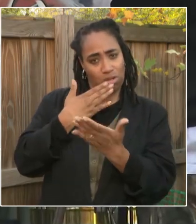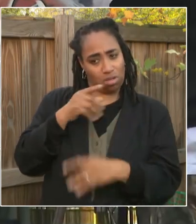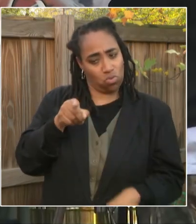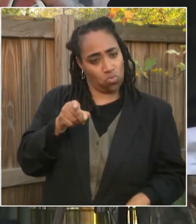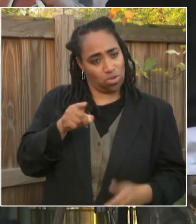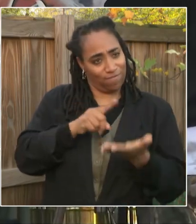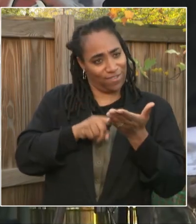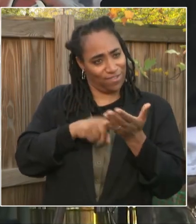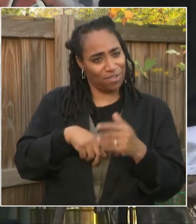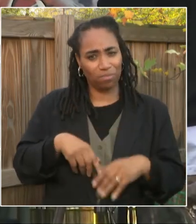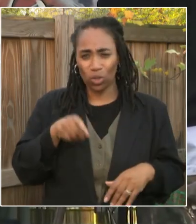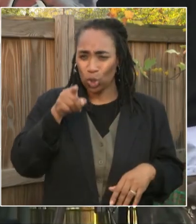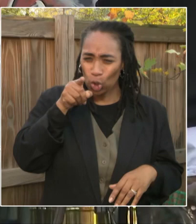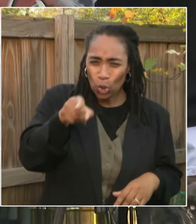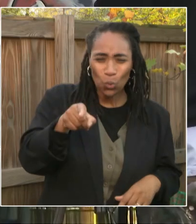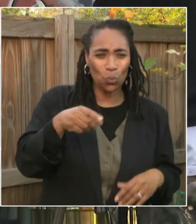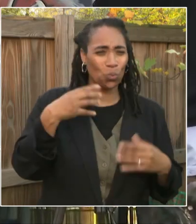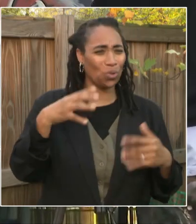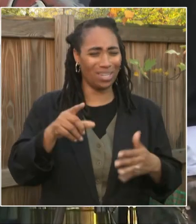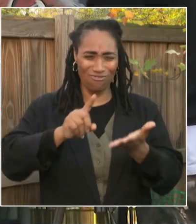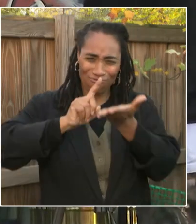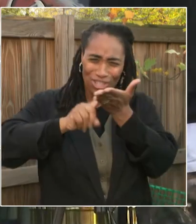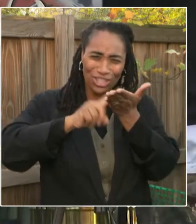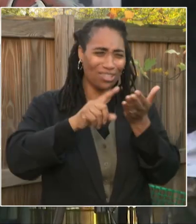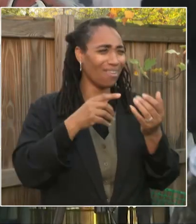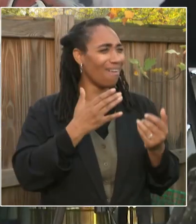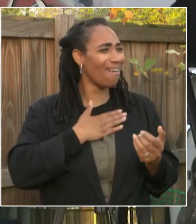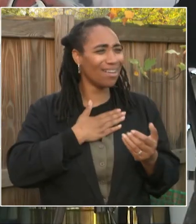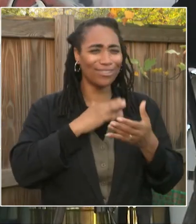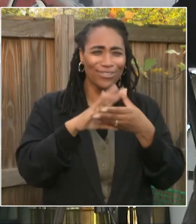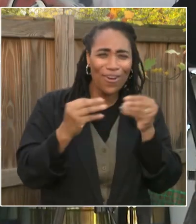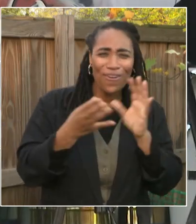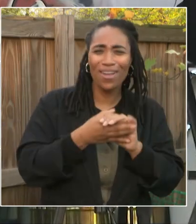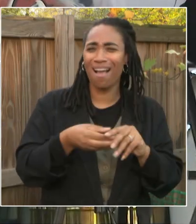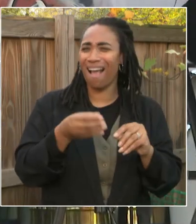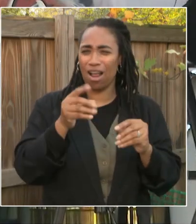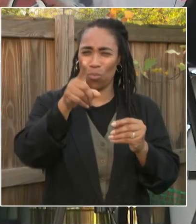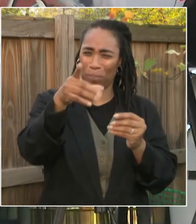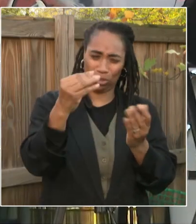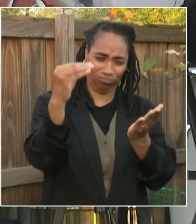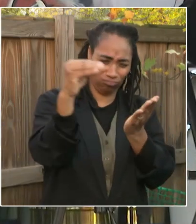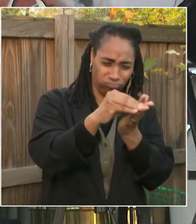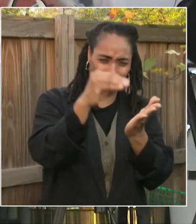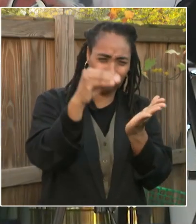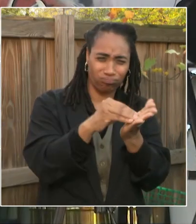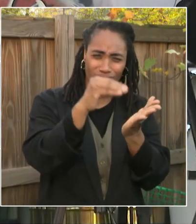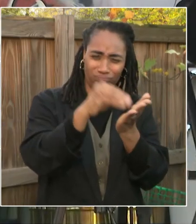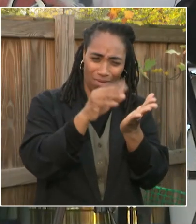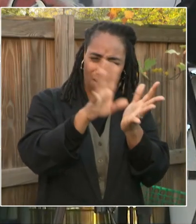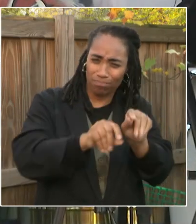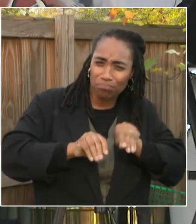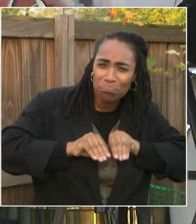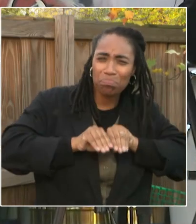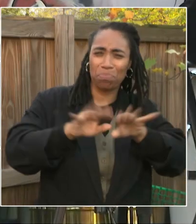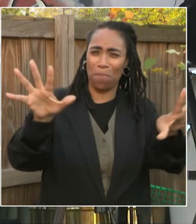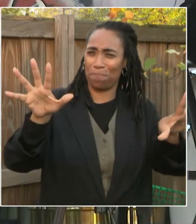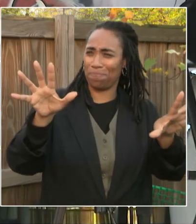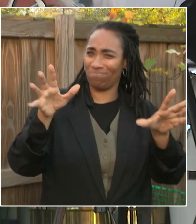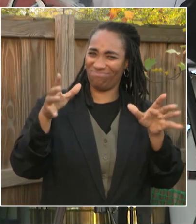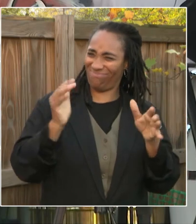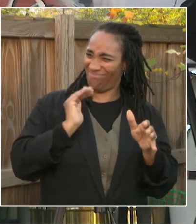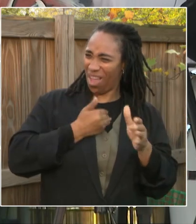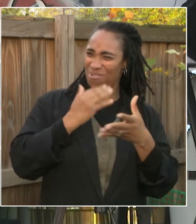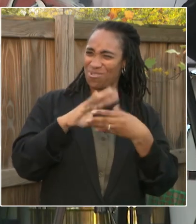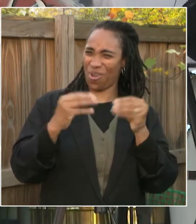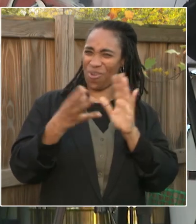about our story, because it's a poor frog that won't brag about its own pond. And so we are grateful for those who have put down in books and helped